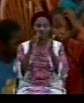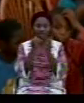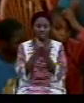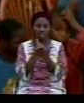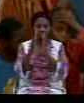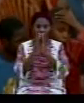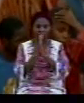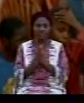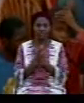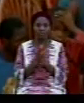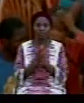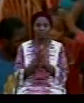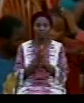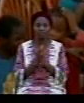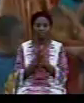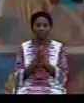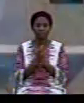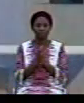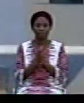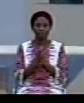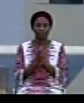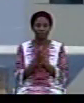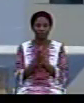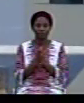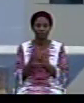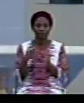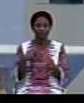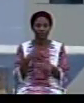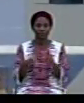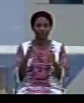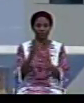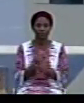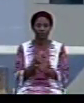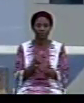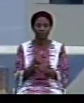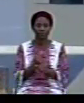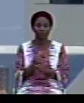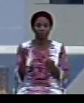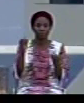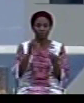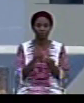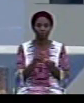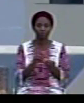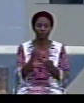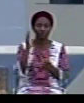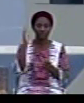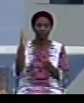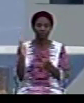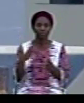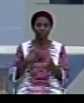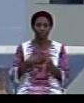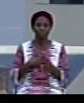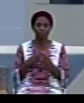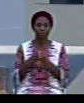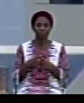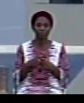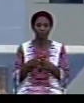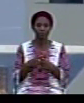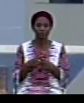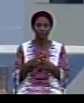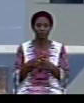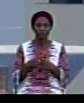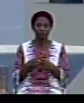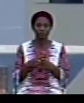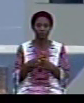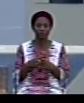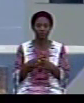Amen. We can take more testimonies, please. Let our interviewers, please help us to keep them